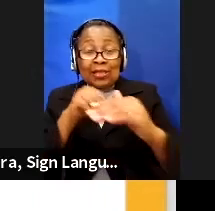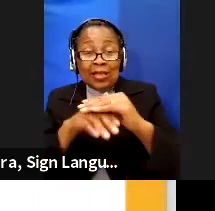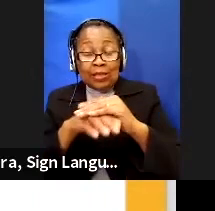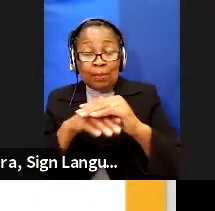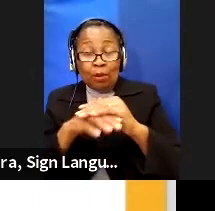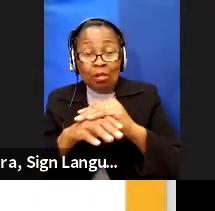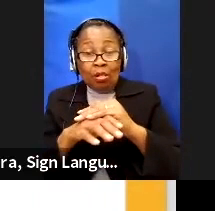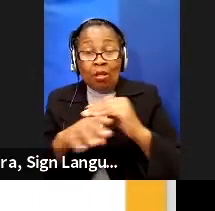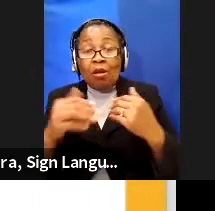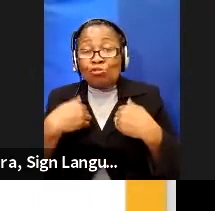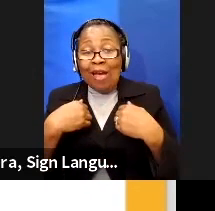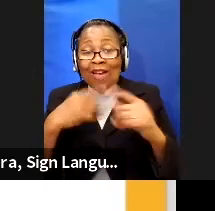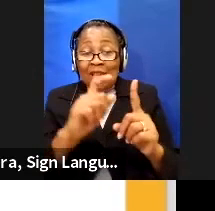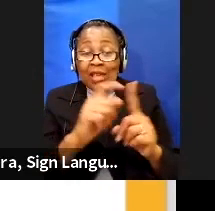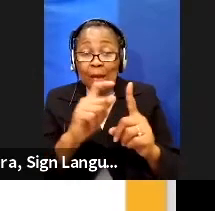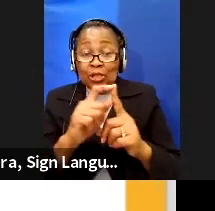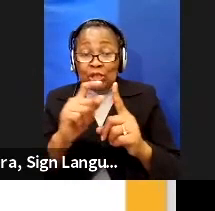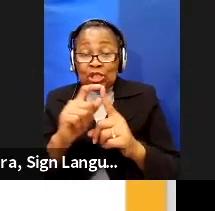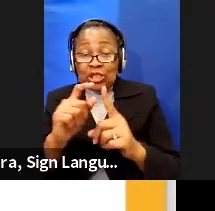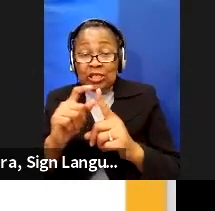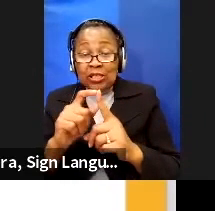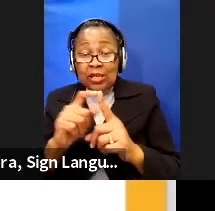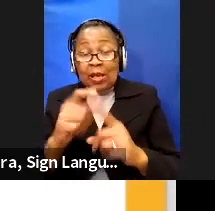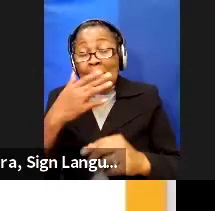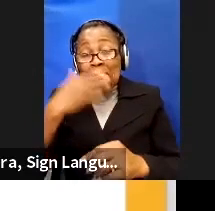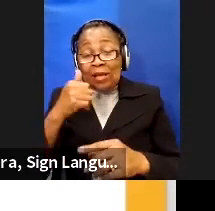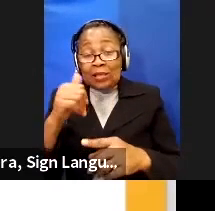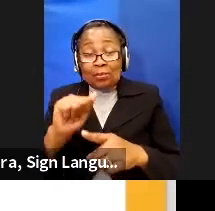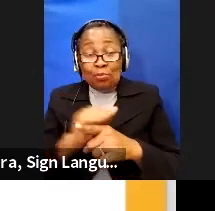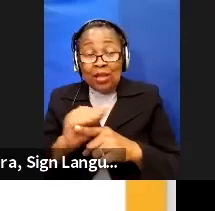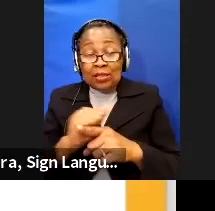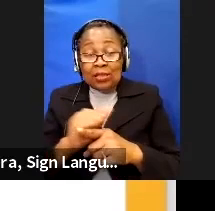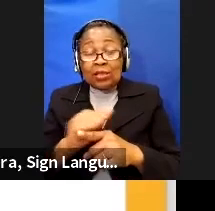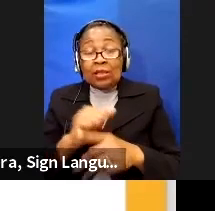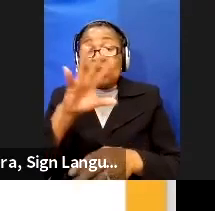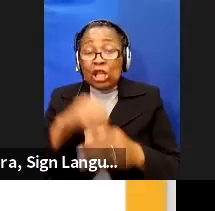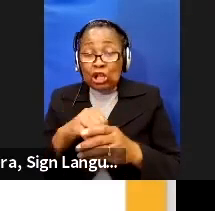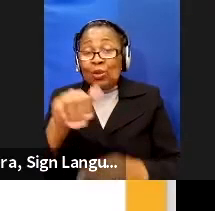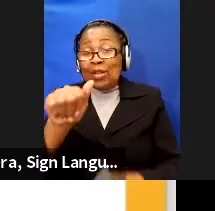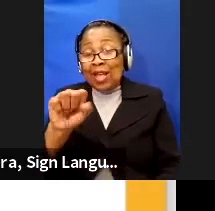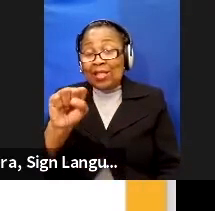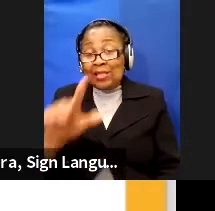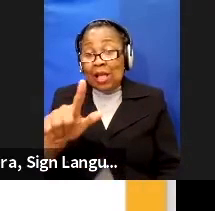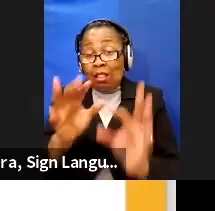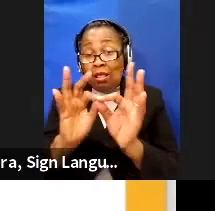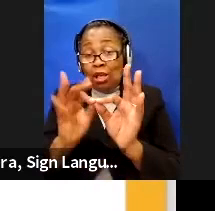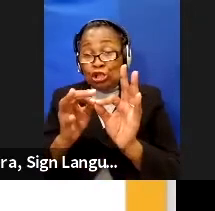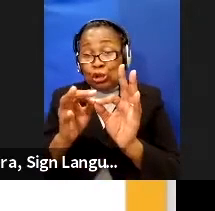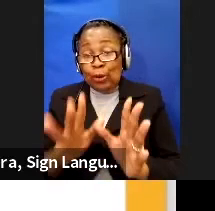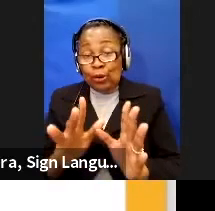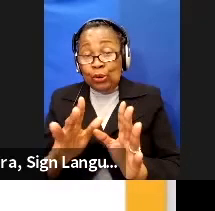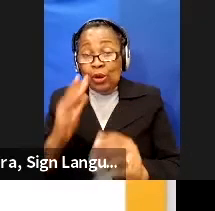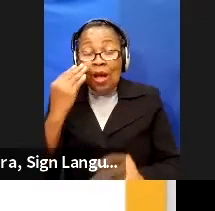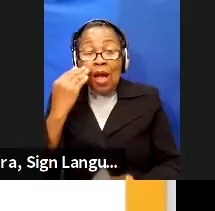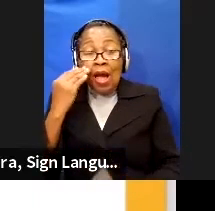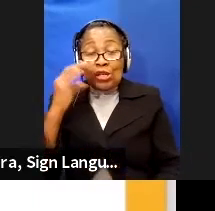have captioning. Best practices would also include an ASL interpreter. So I know that Christina